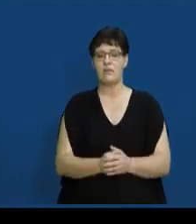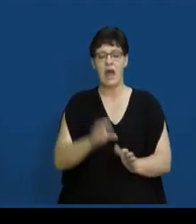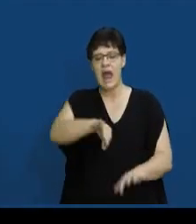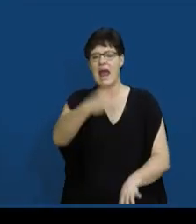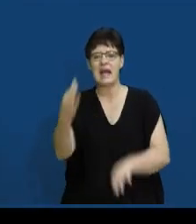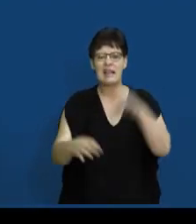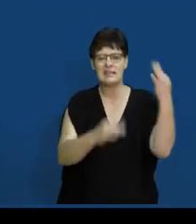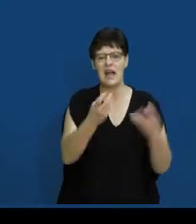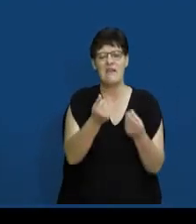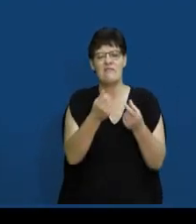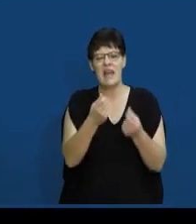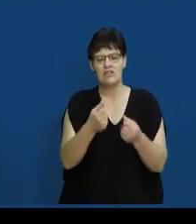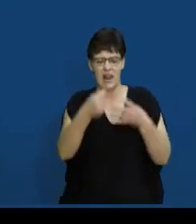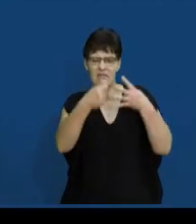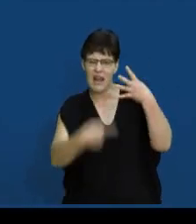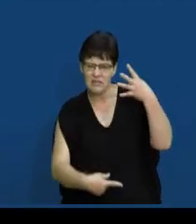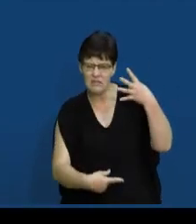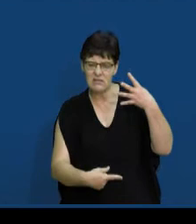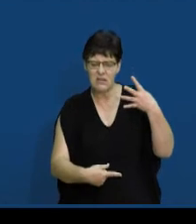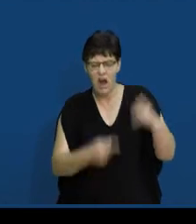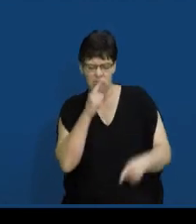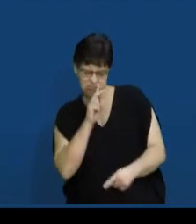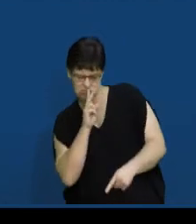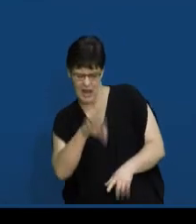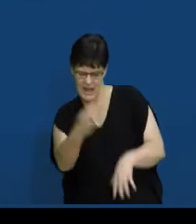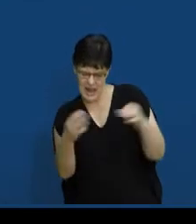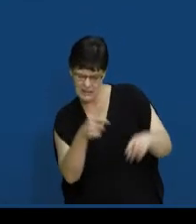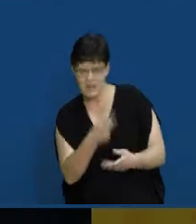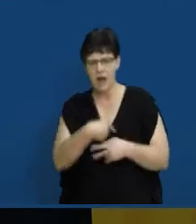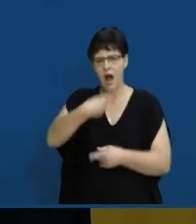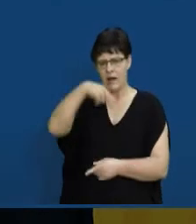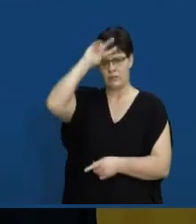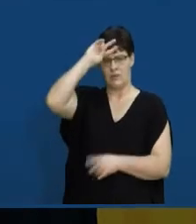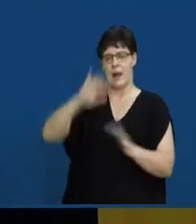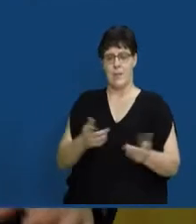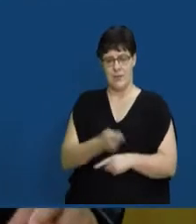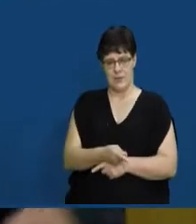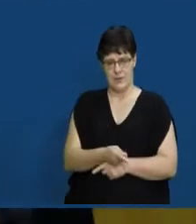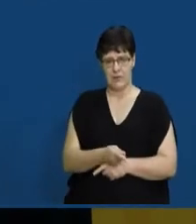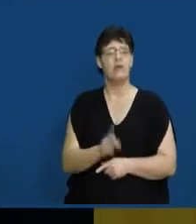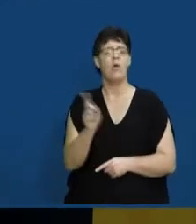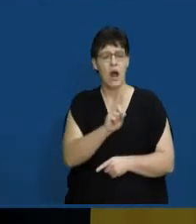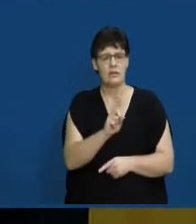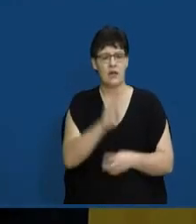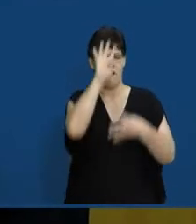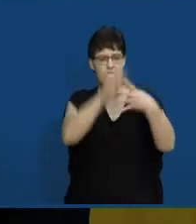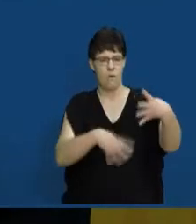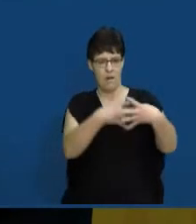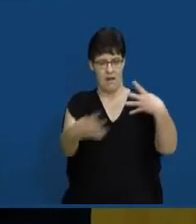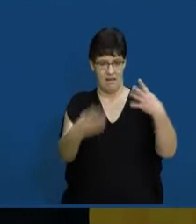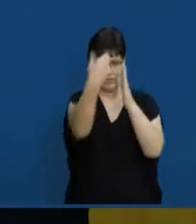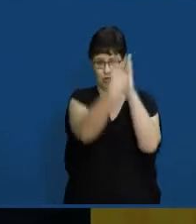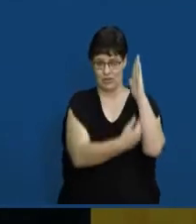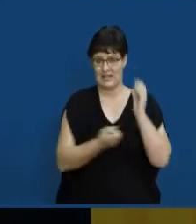interpretation of your financial indicators, and here, remember, you are given a formula sheet,